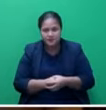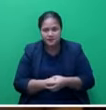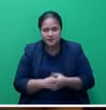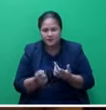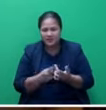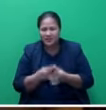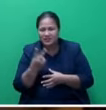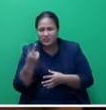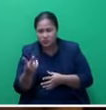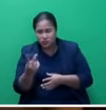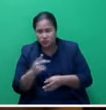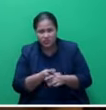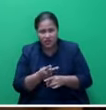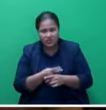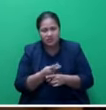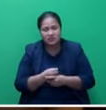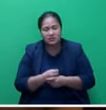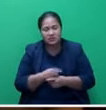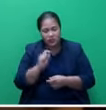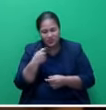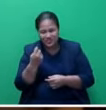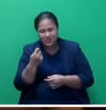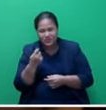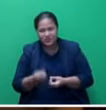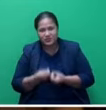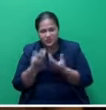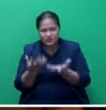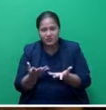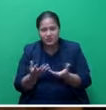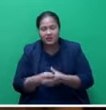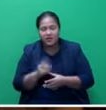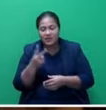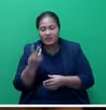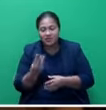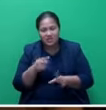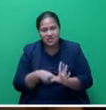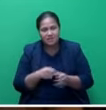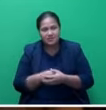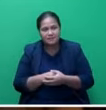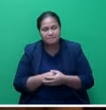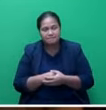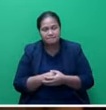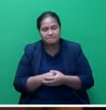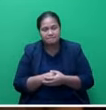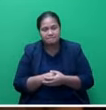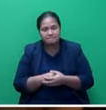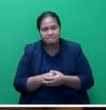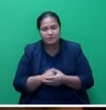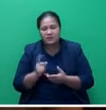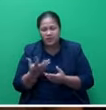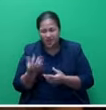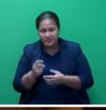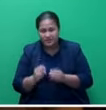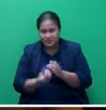promising varieties we expect to release within 3 years. Breeding new varieties, Mr. Speaker, isn't